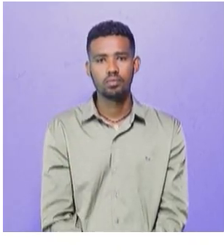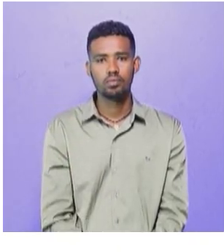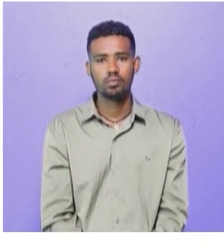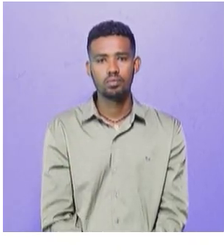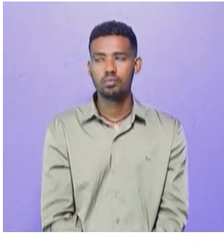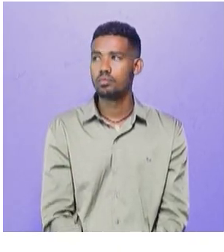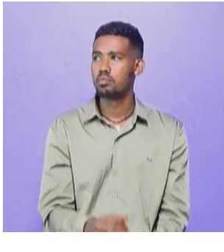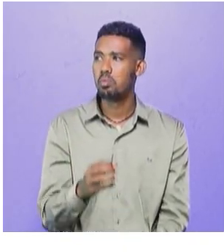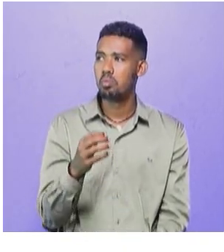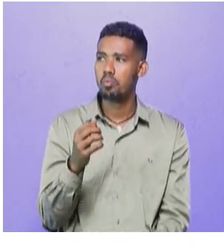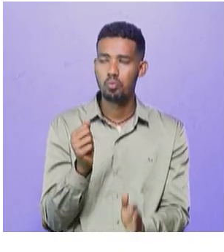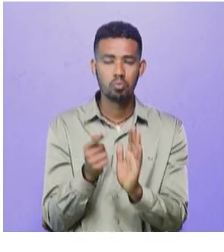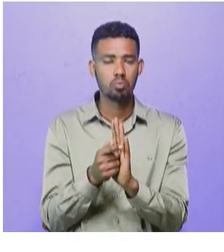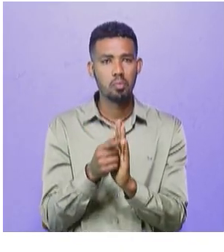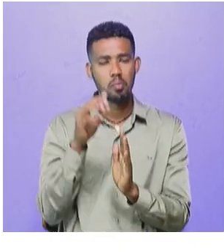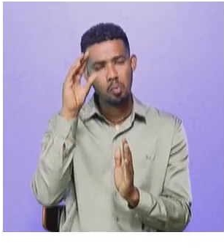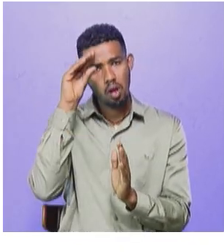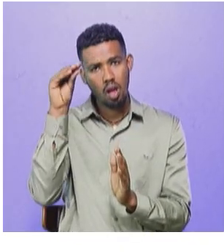Man,